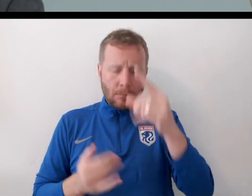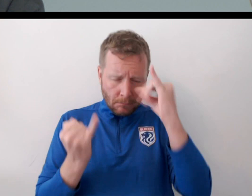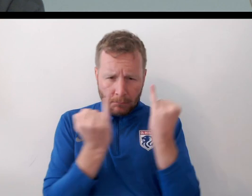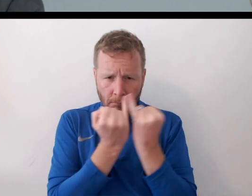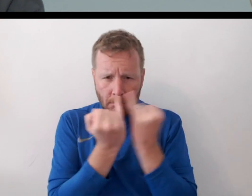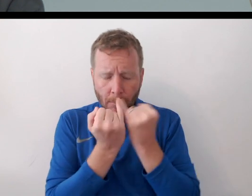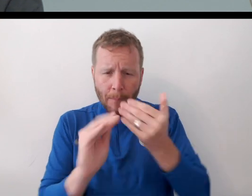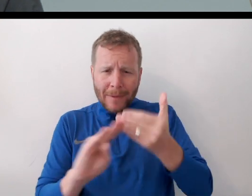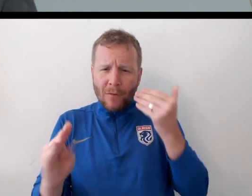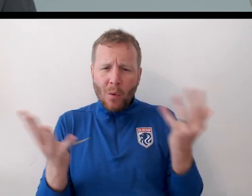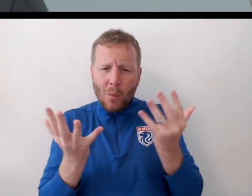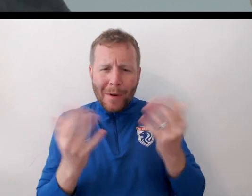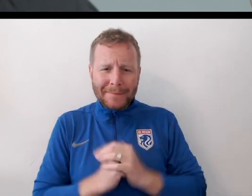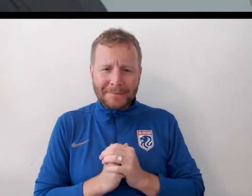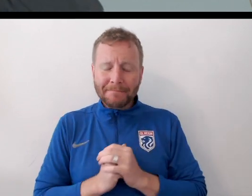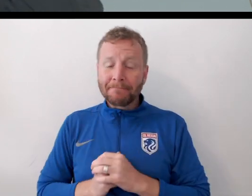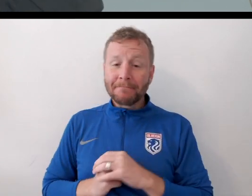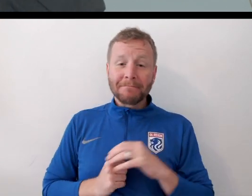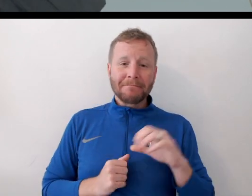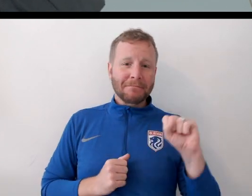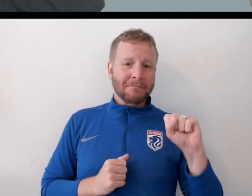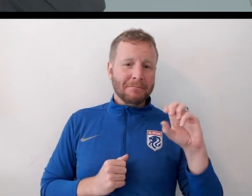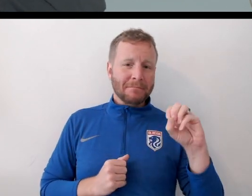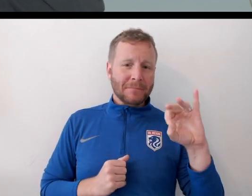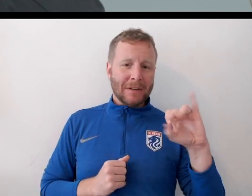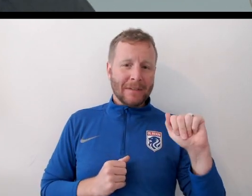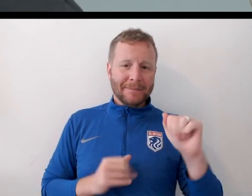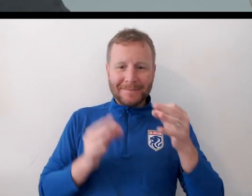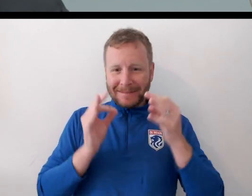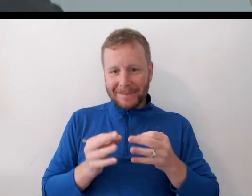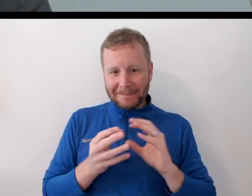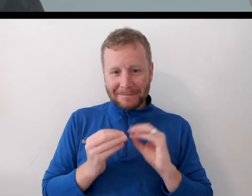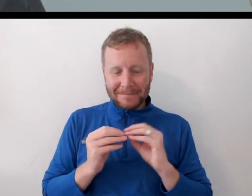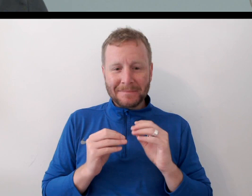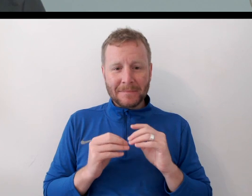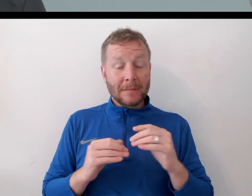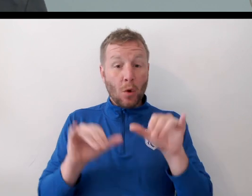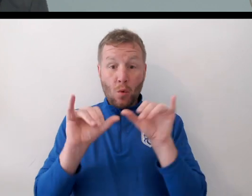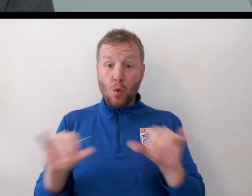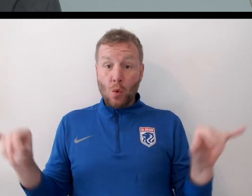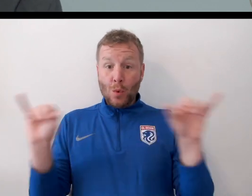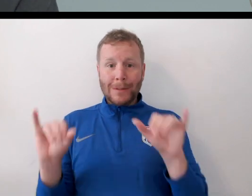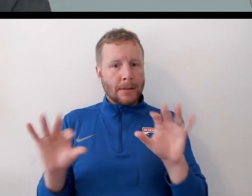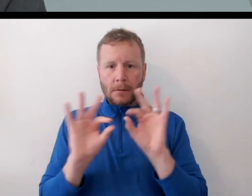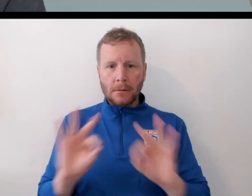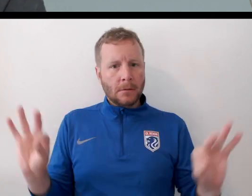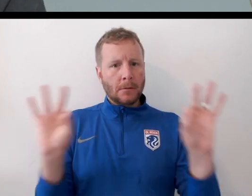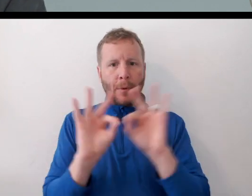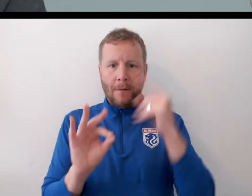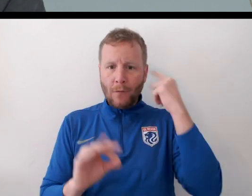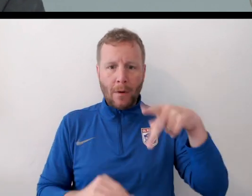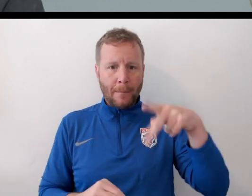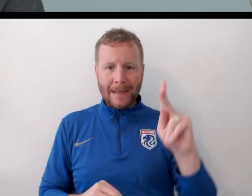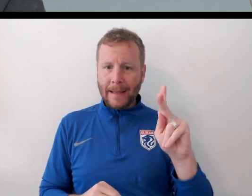telling yourself right before you run up and hit it? Yeah, definitely. I think it's definitely important to have a routine, stepping up to take a